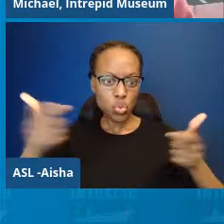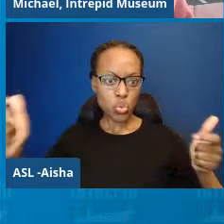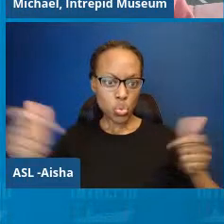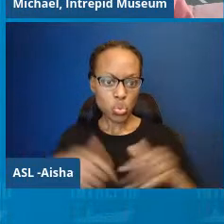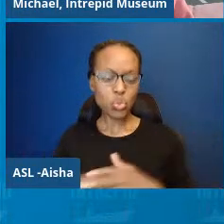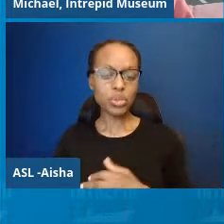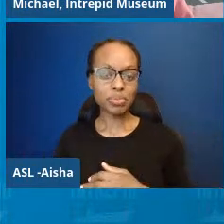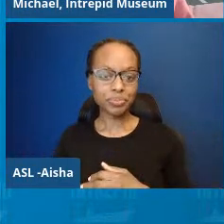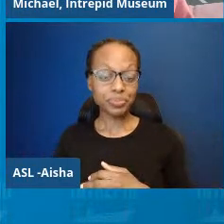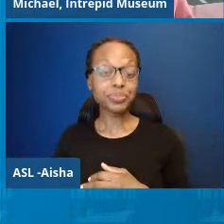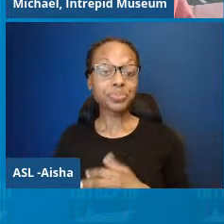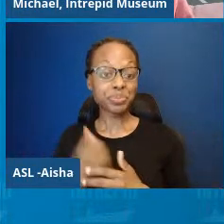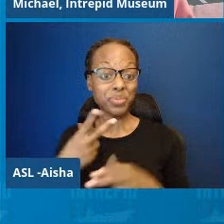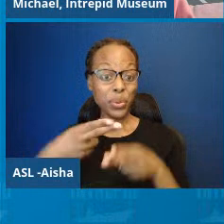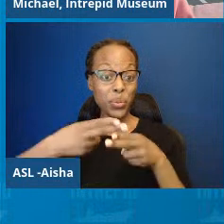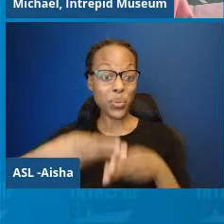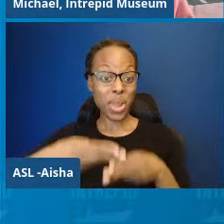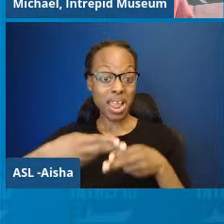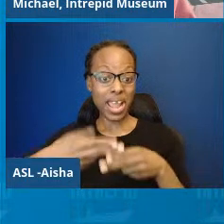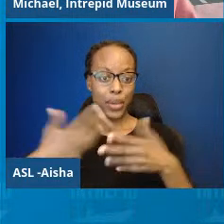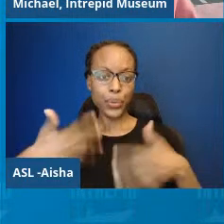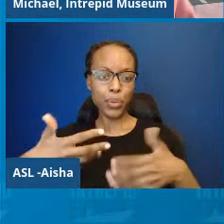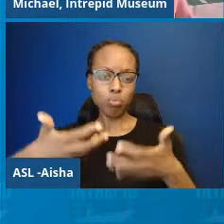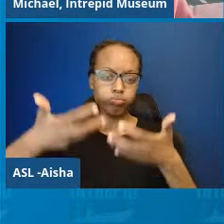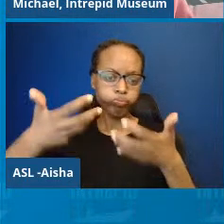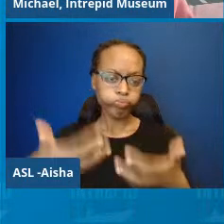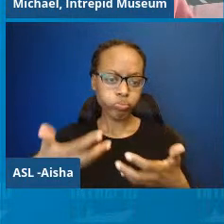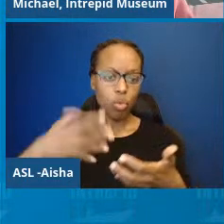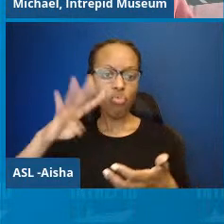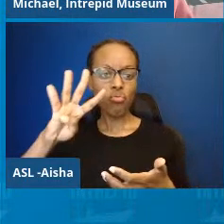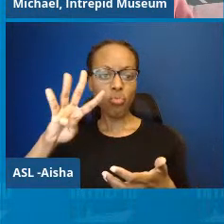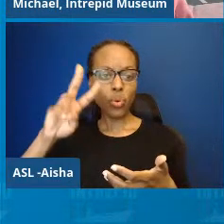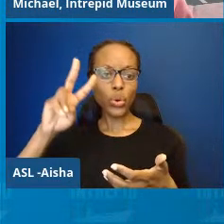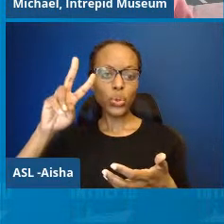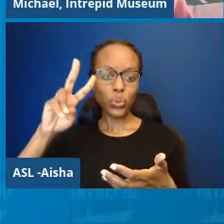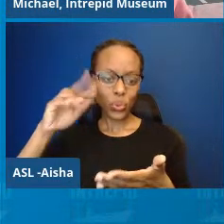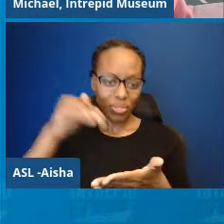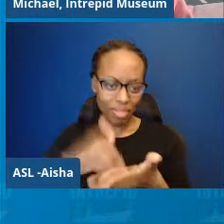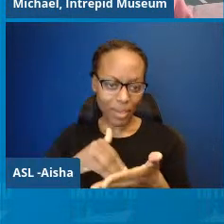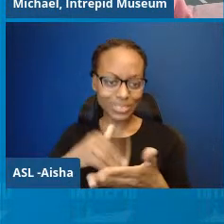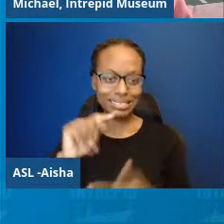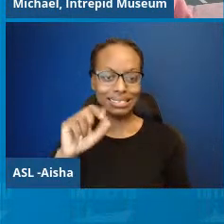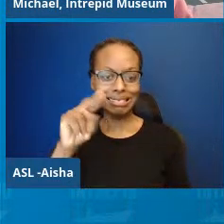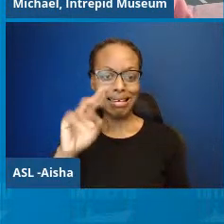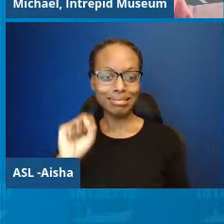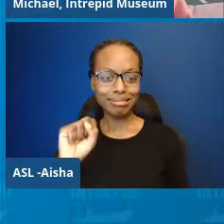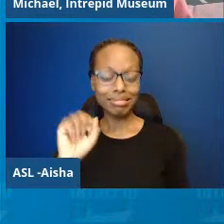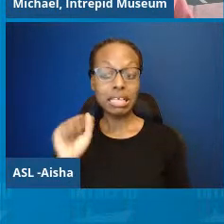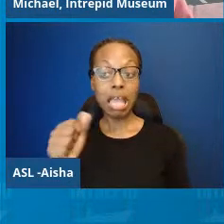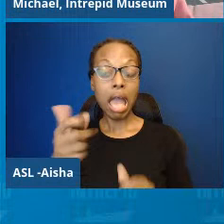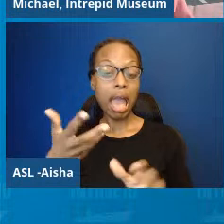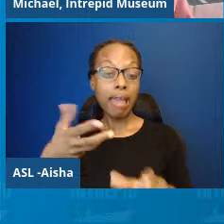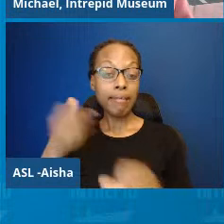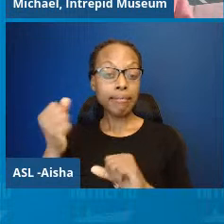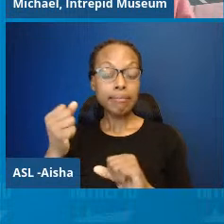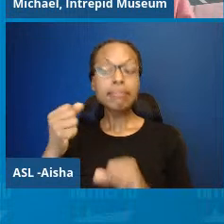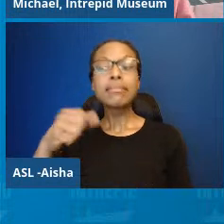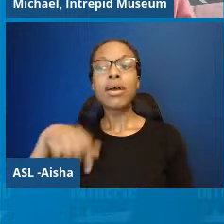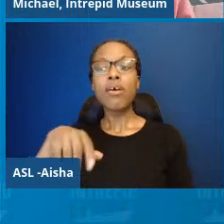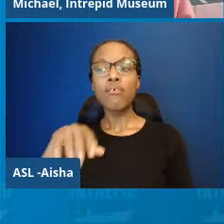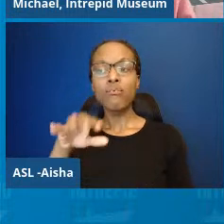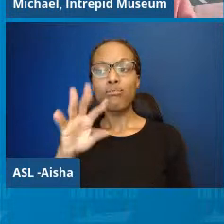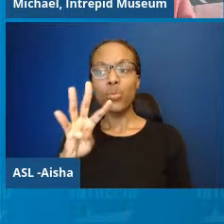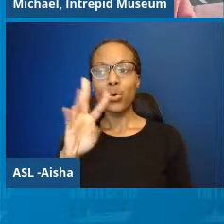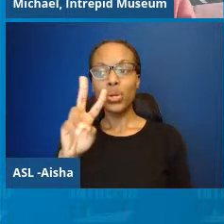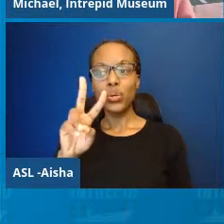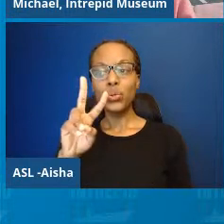ship grew to be 42,000 tons, and it could travel at a speed of about 34 knots, which is close to 40